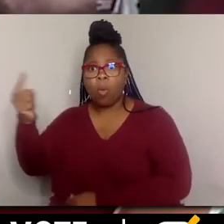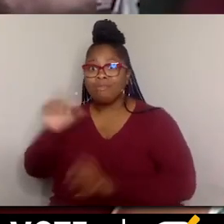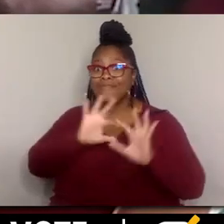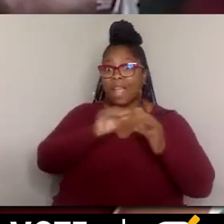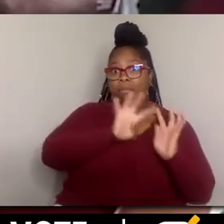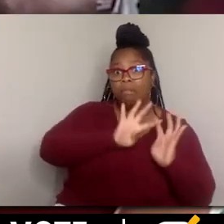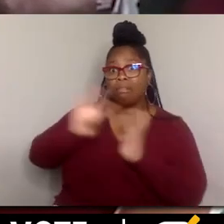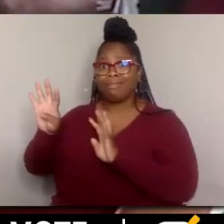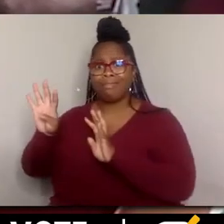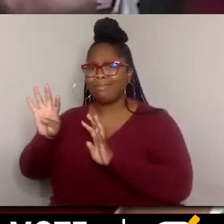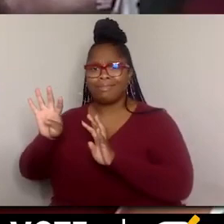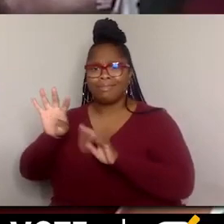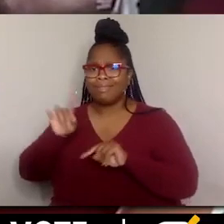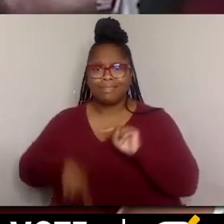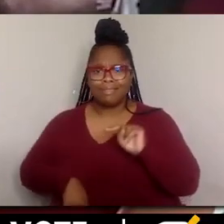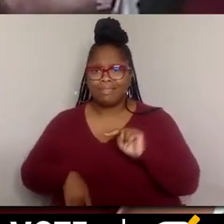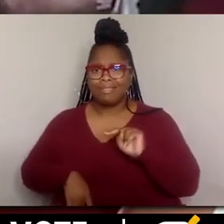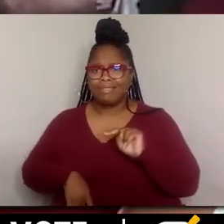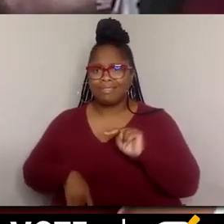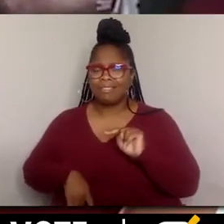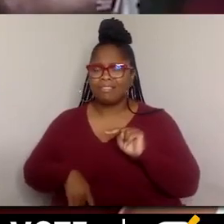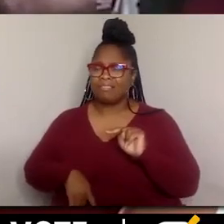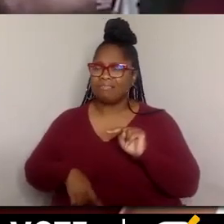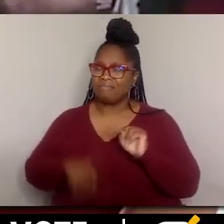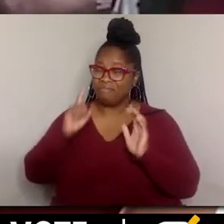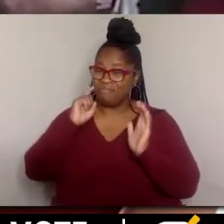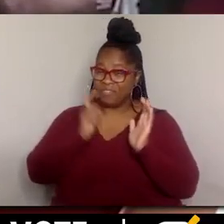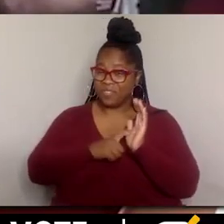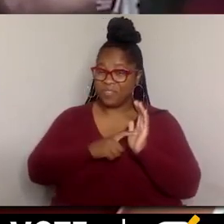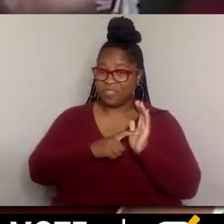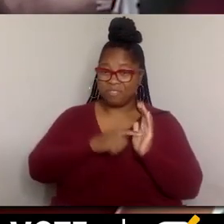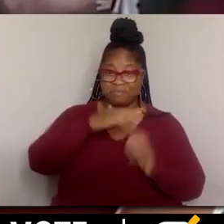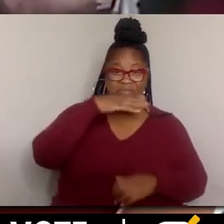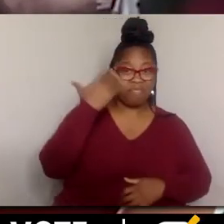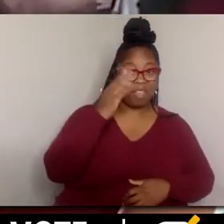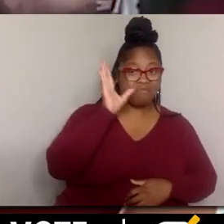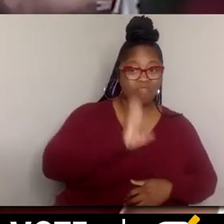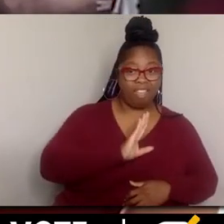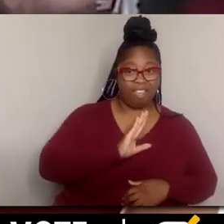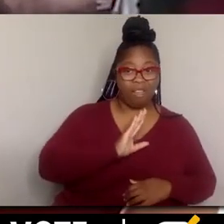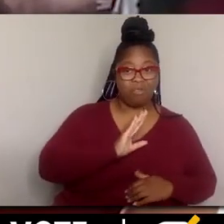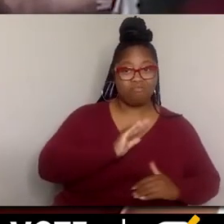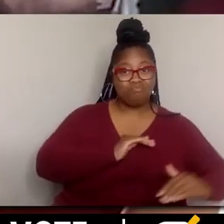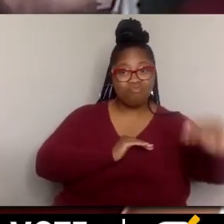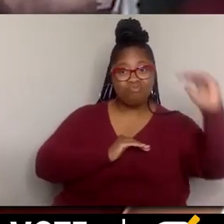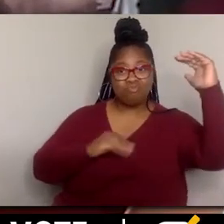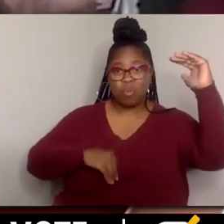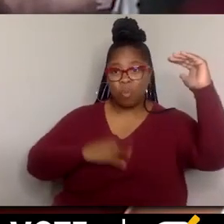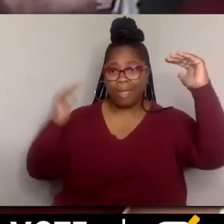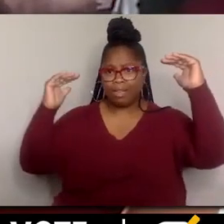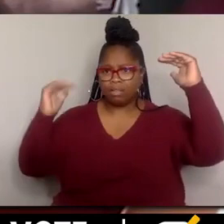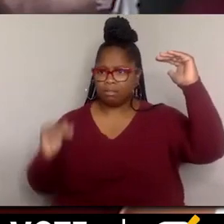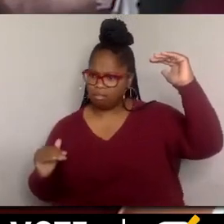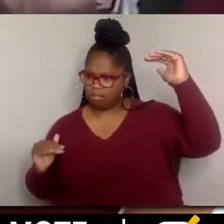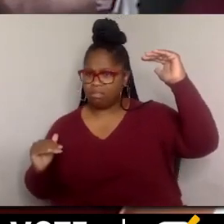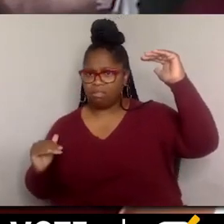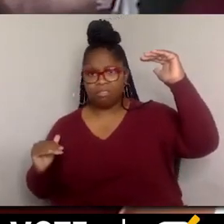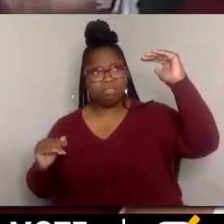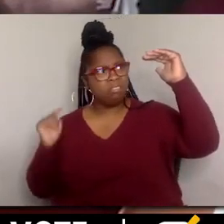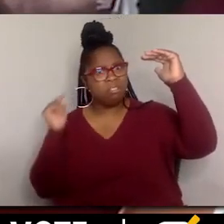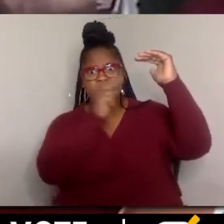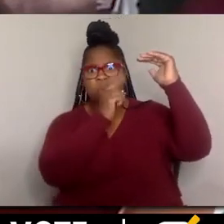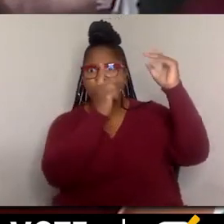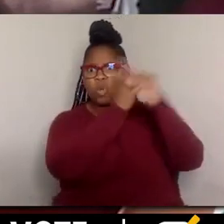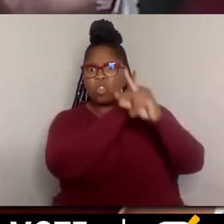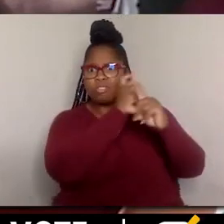these disparities are almost certainly why, in survey after survey of parents, there is